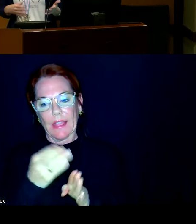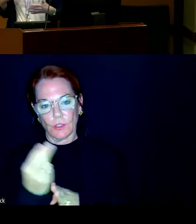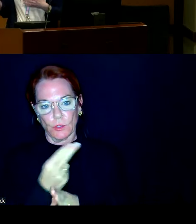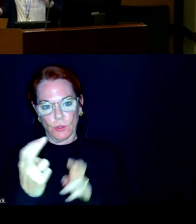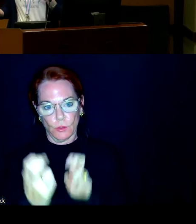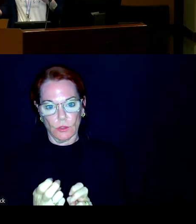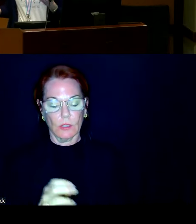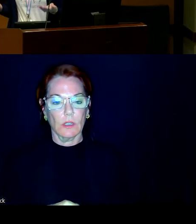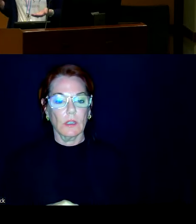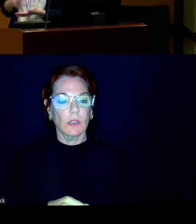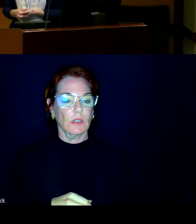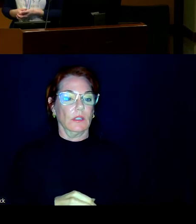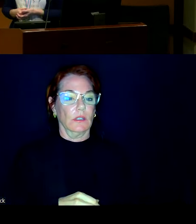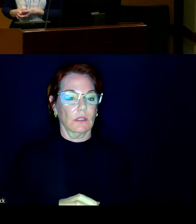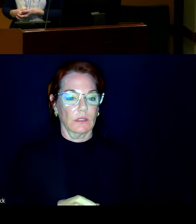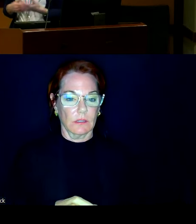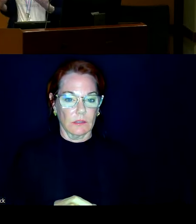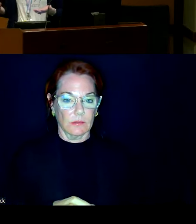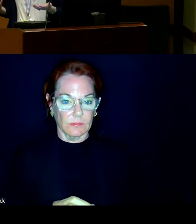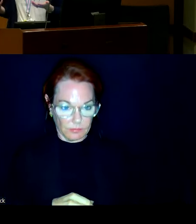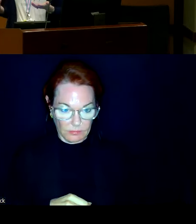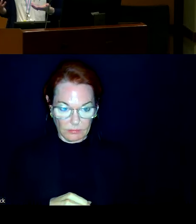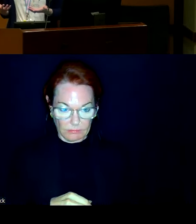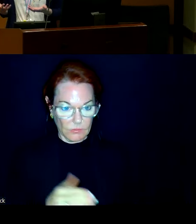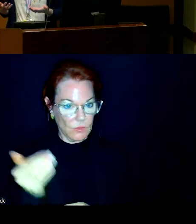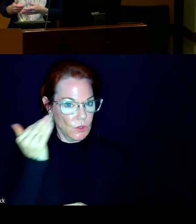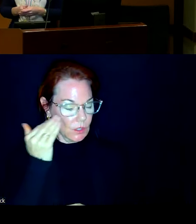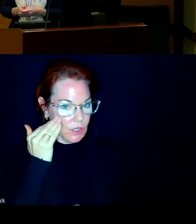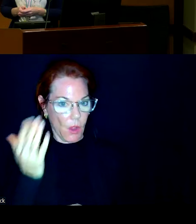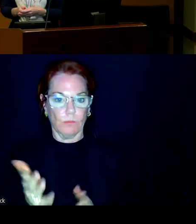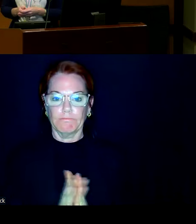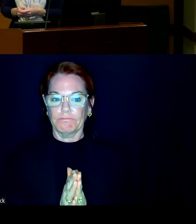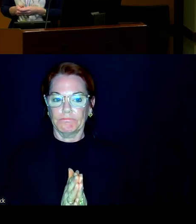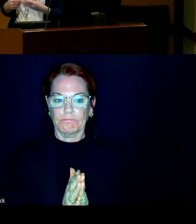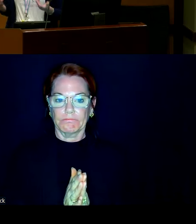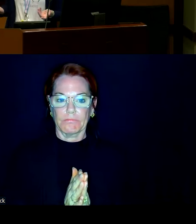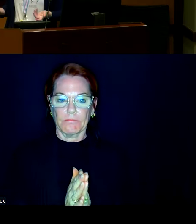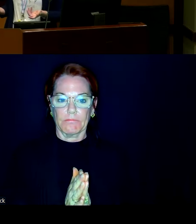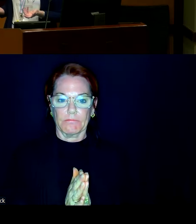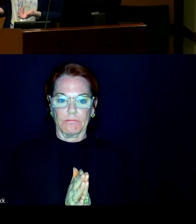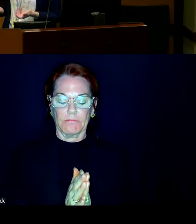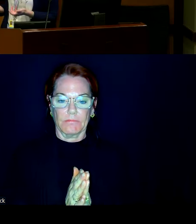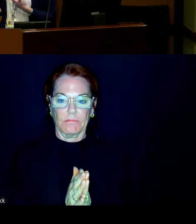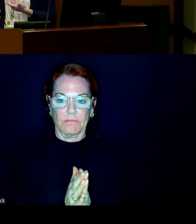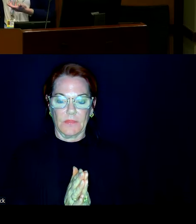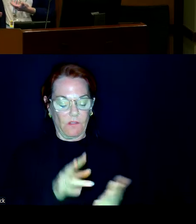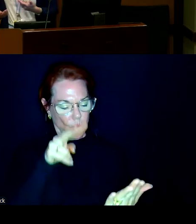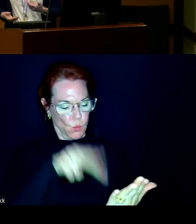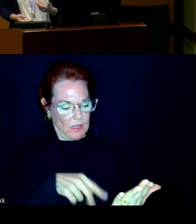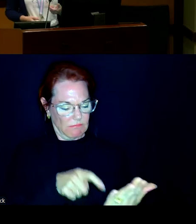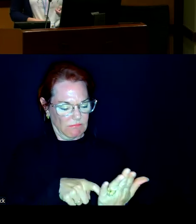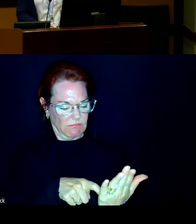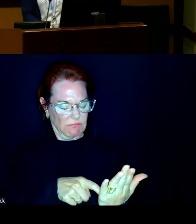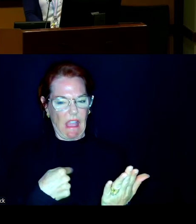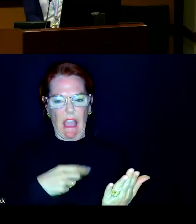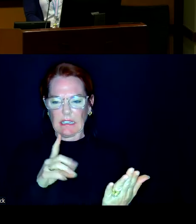matter. Just be more mindful of, do I want somebody saying that I allegedly did something about my medical care? It's not